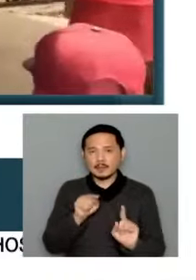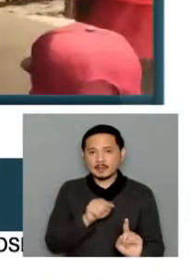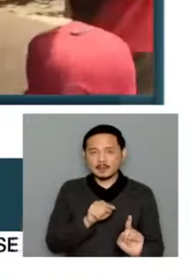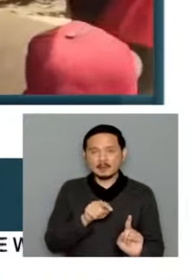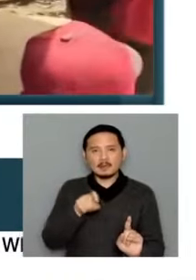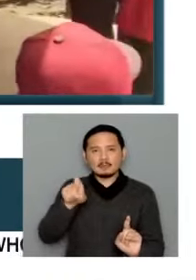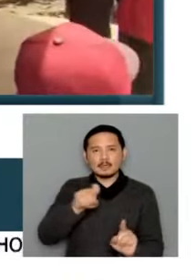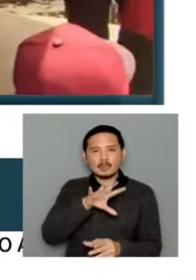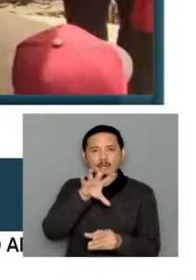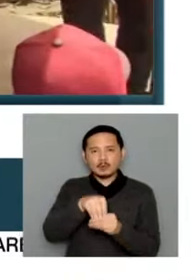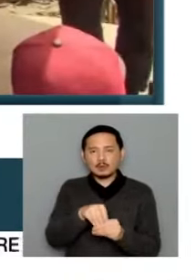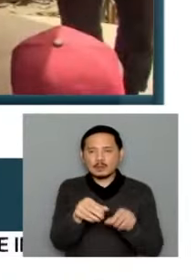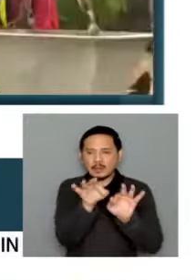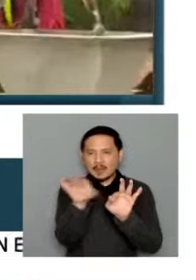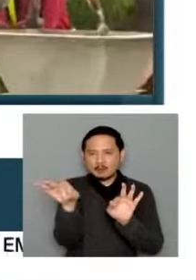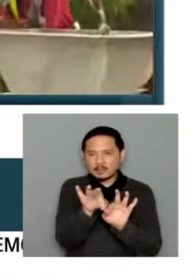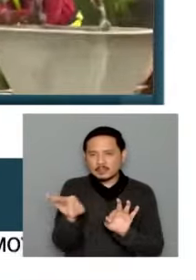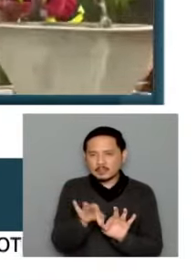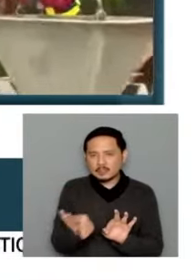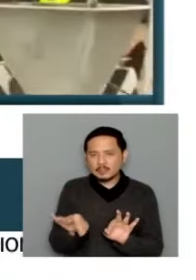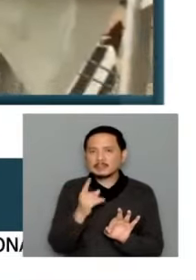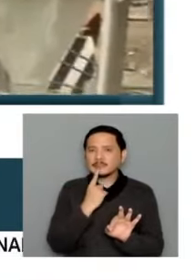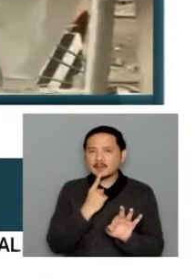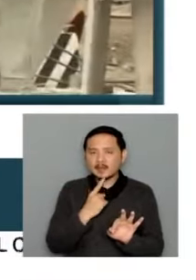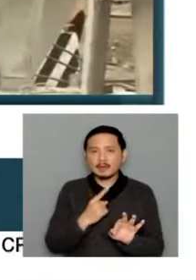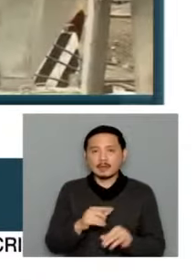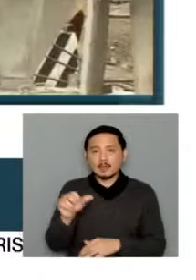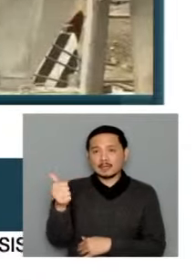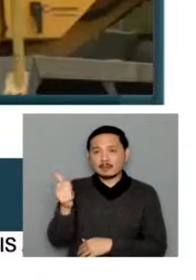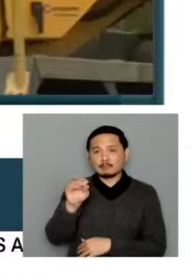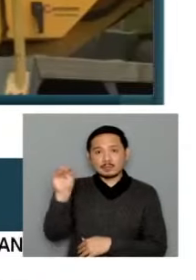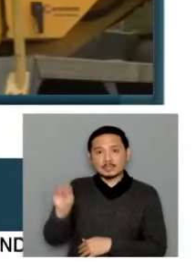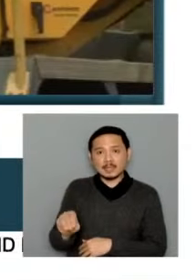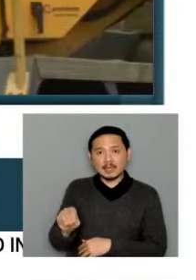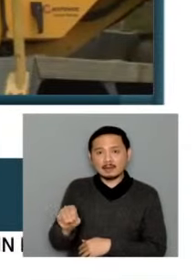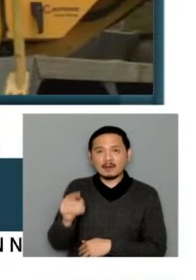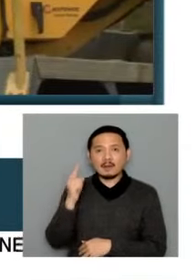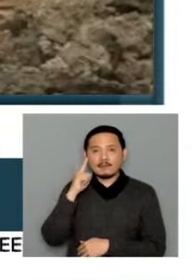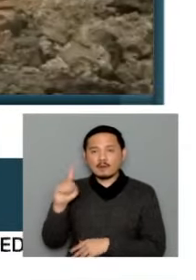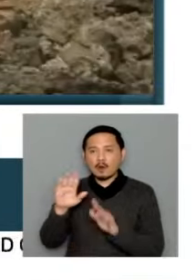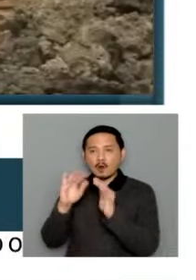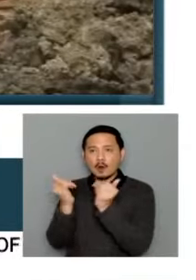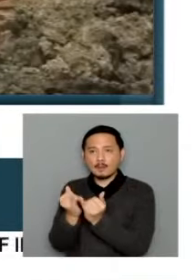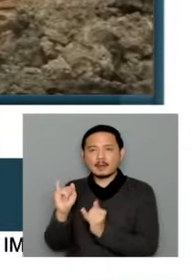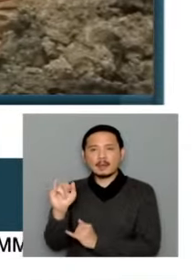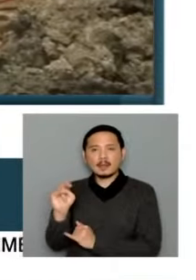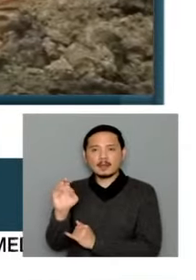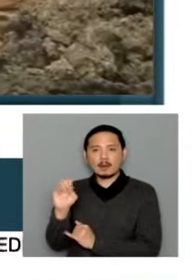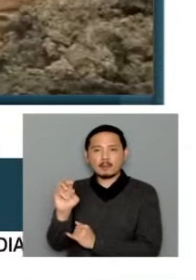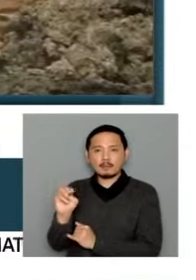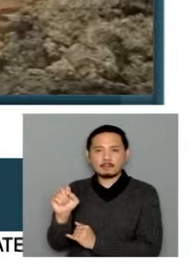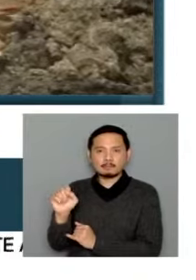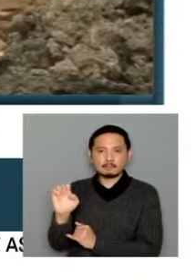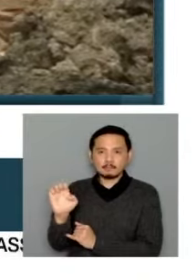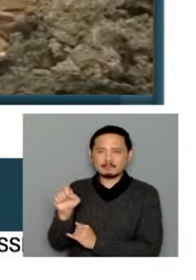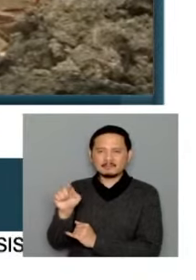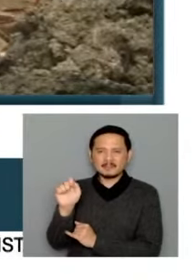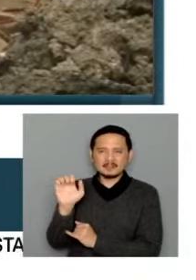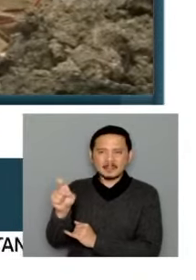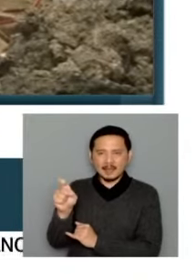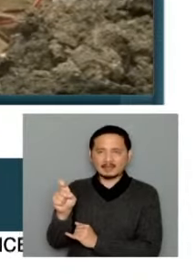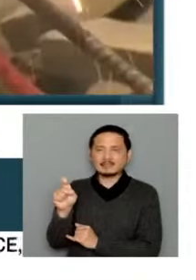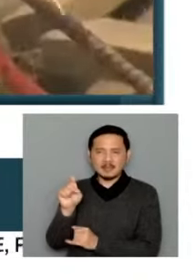now language to target the 10% of the corporate income taxes be dedicated or